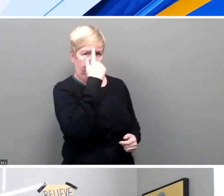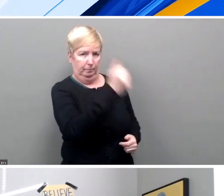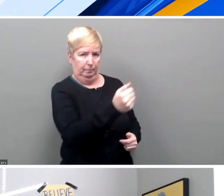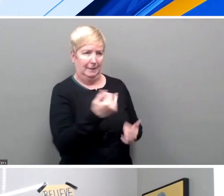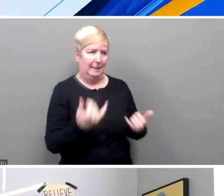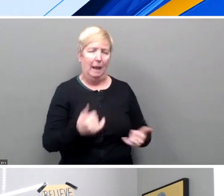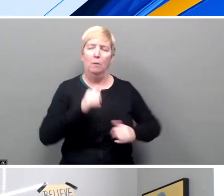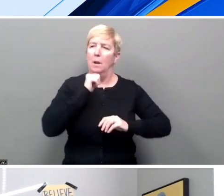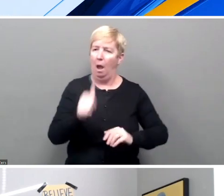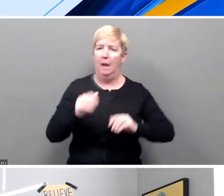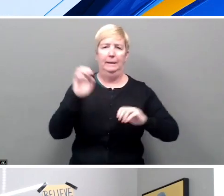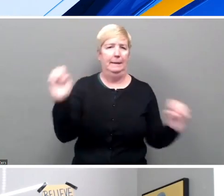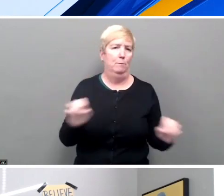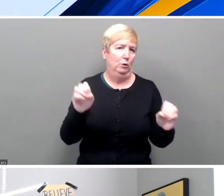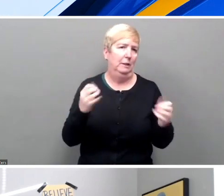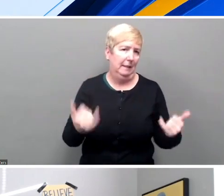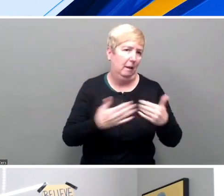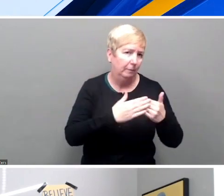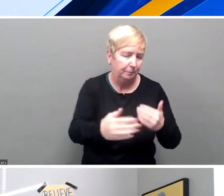do them one at a time. And